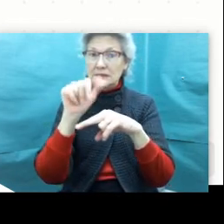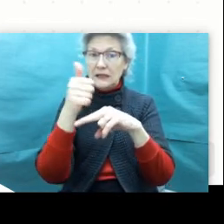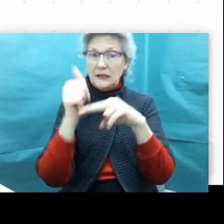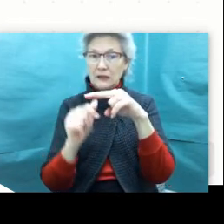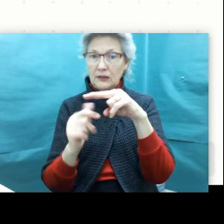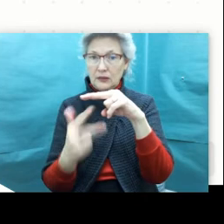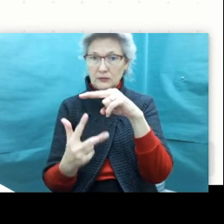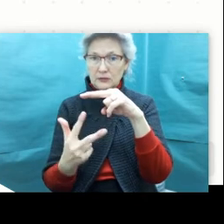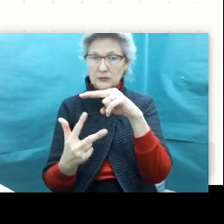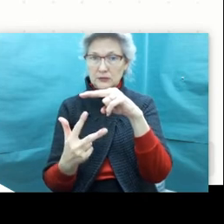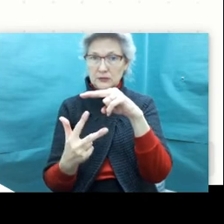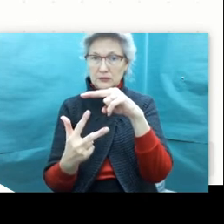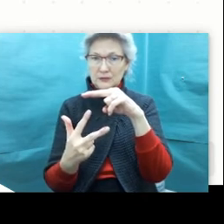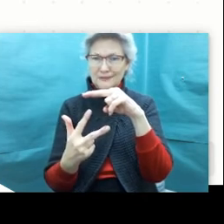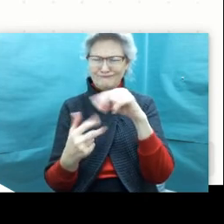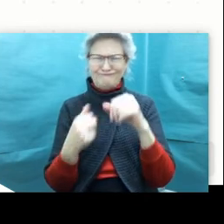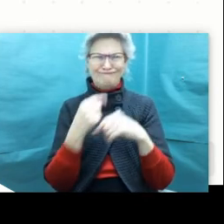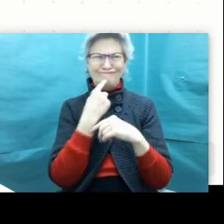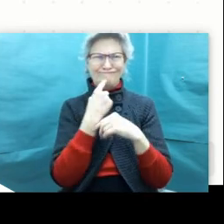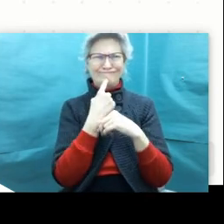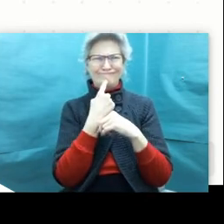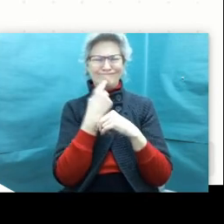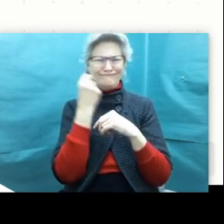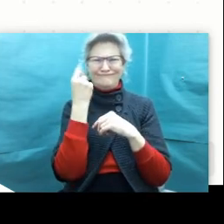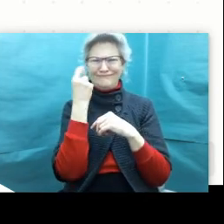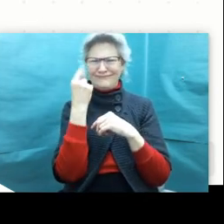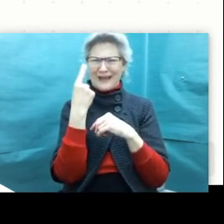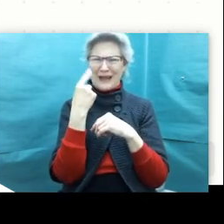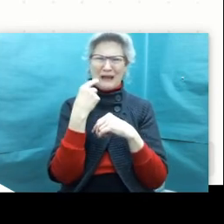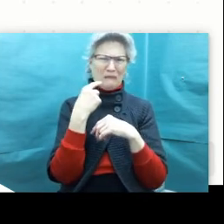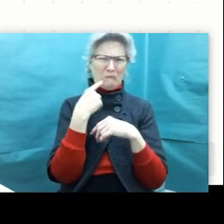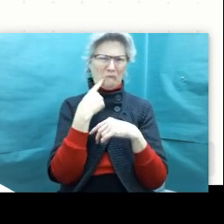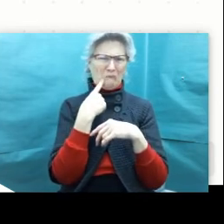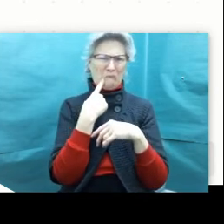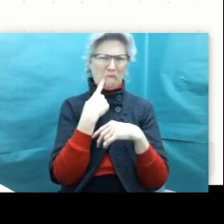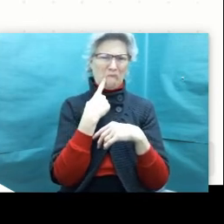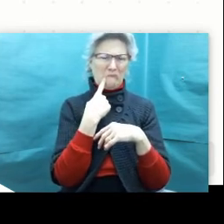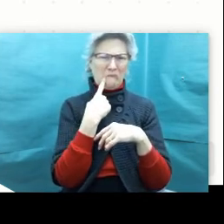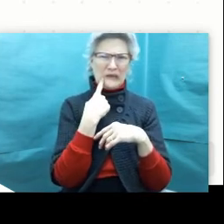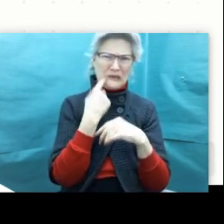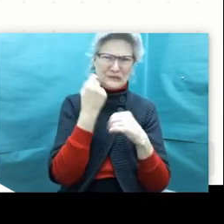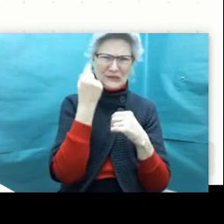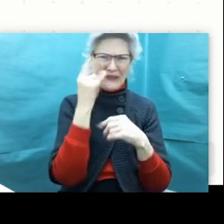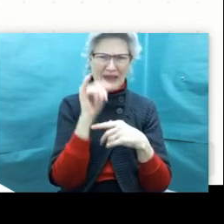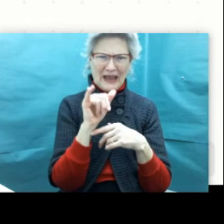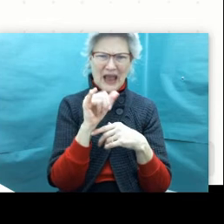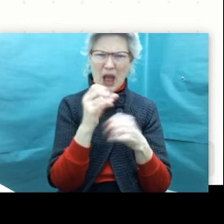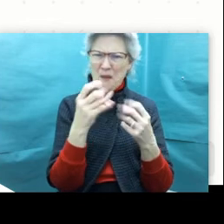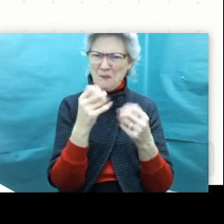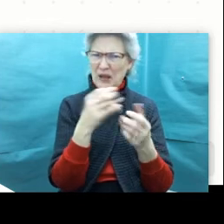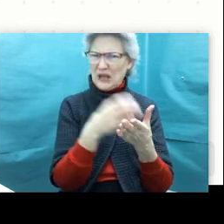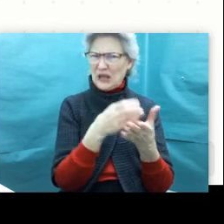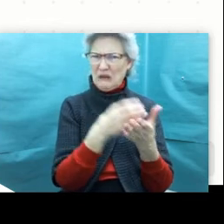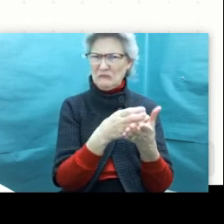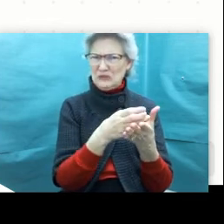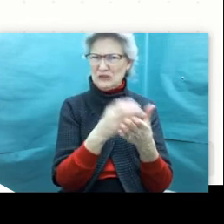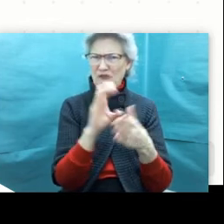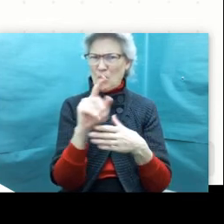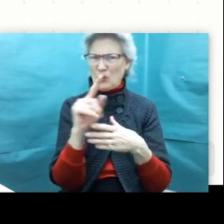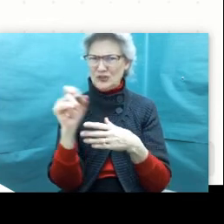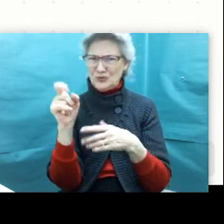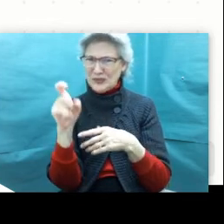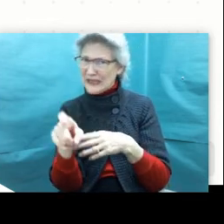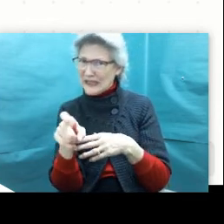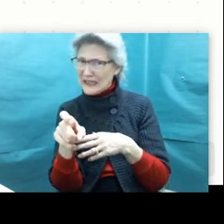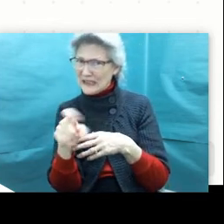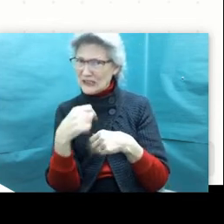10 plus 10/3, but that doesn't really make sense, right? I'm not making sense of the problem. Somebody said, how many cups of oats do we need to